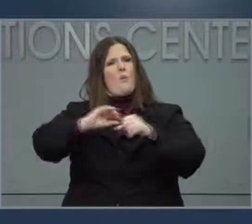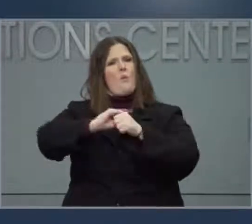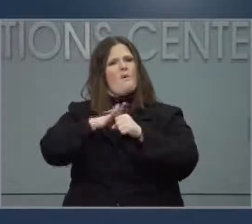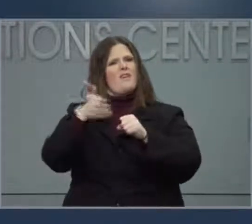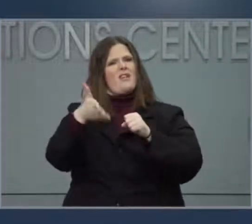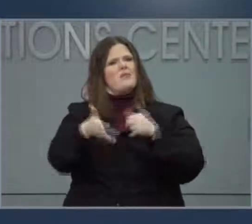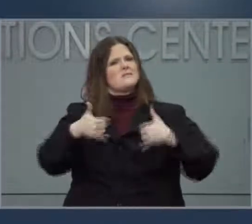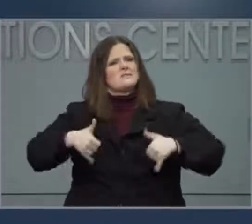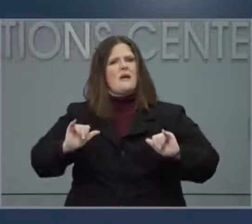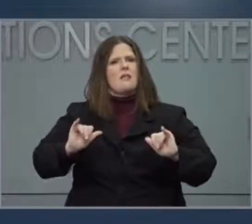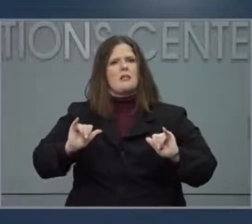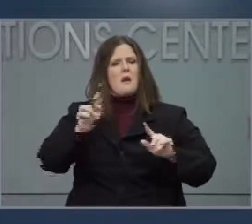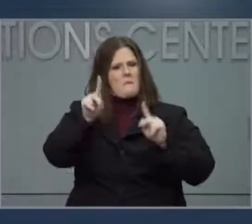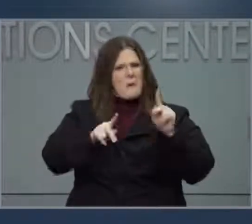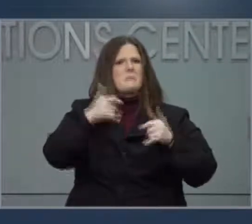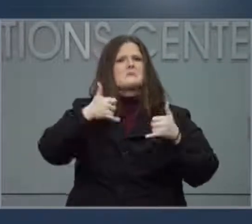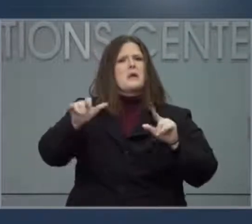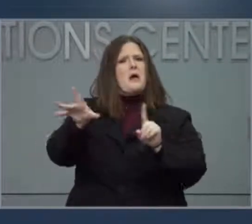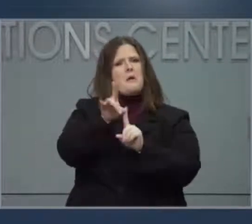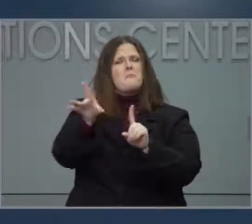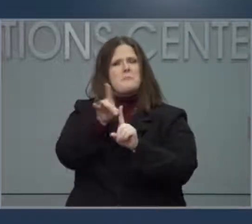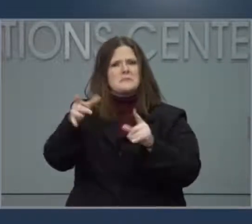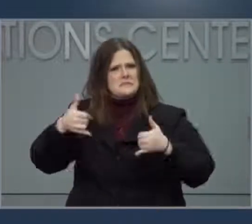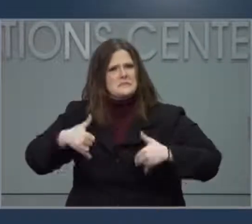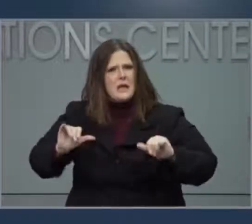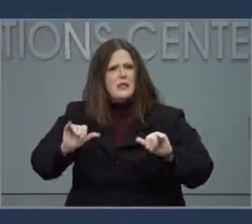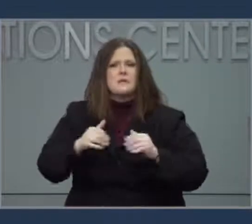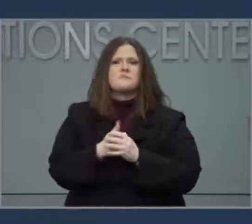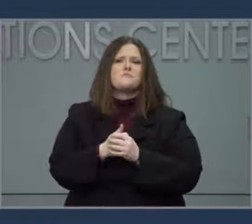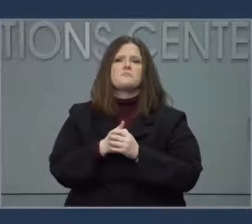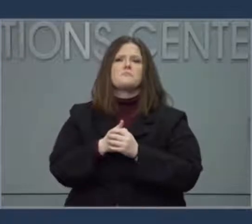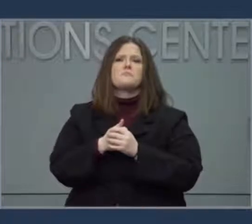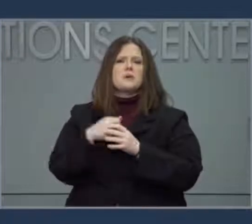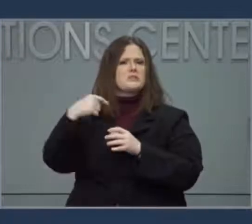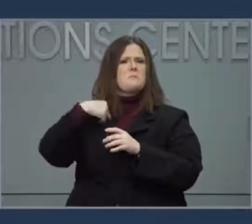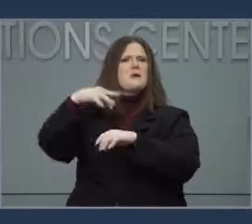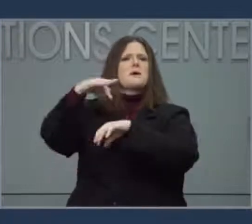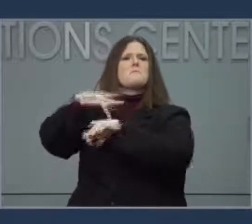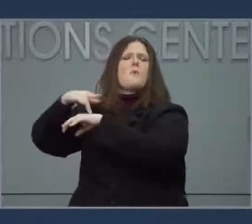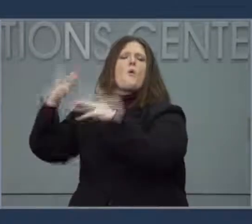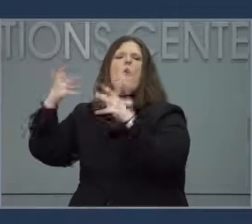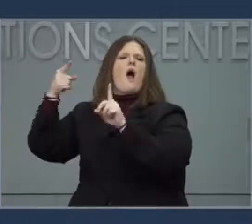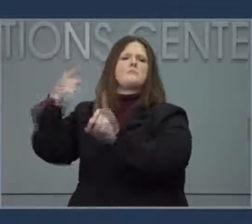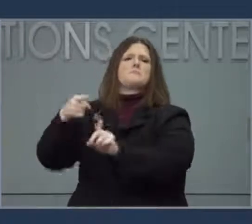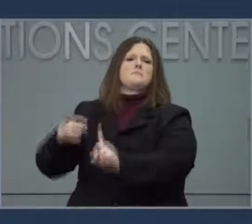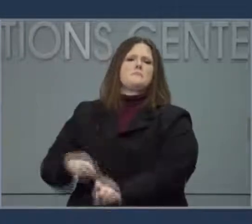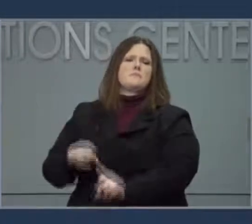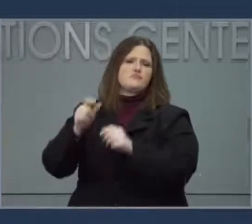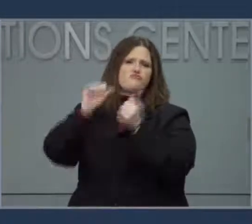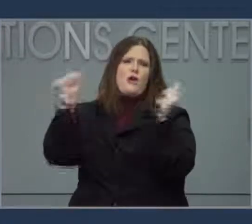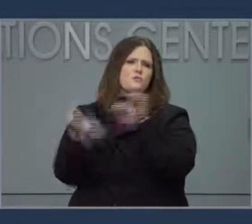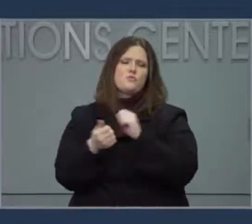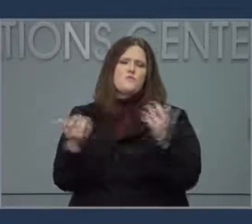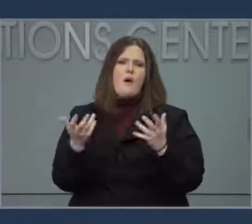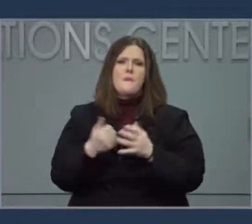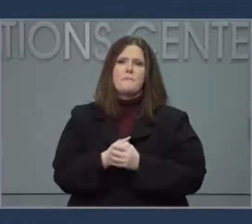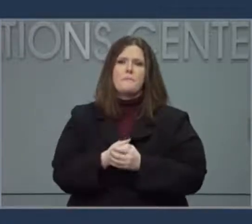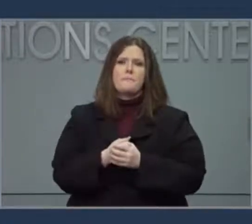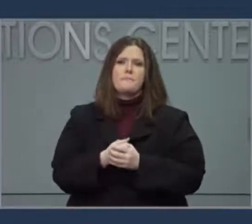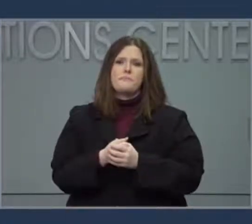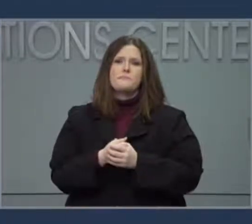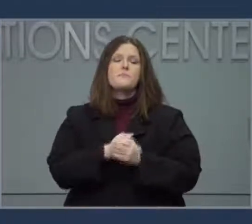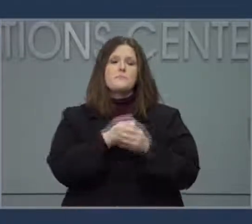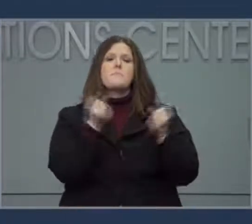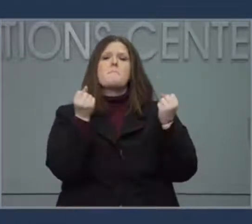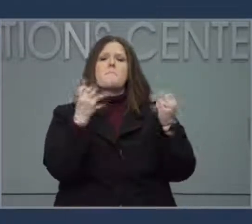day. So here are the main changes. Many businesses and venues will be able to stay at